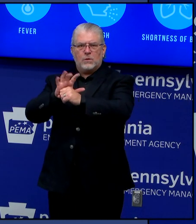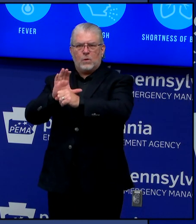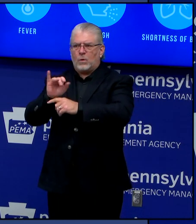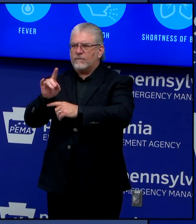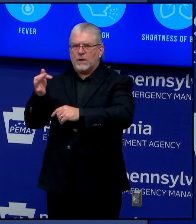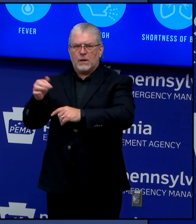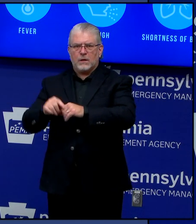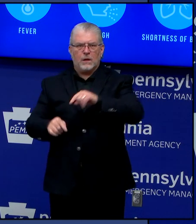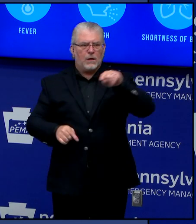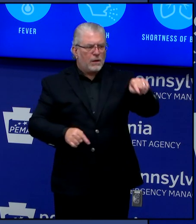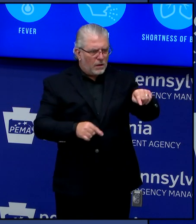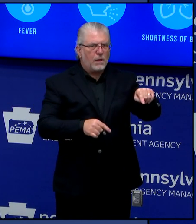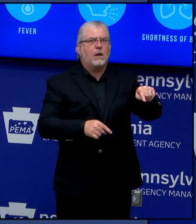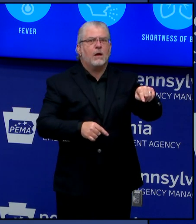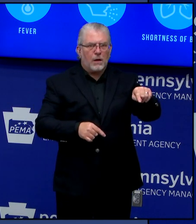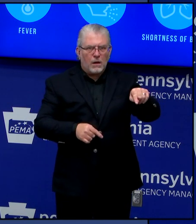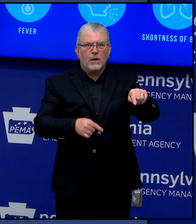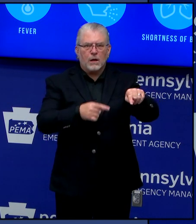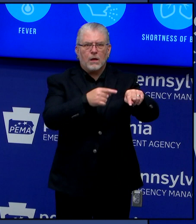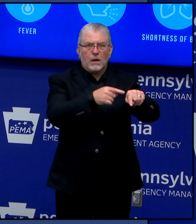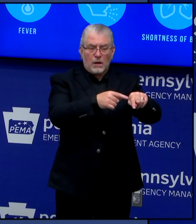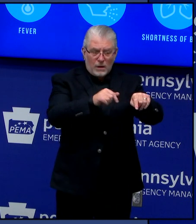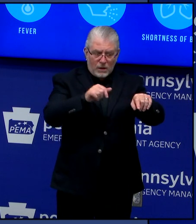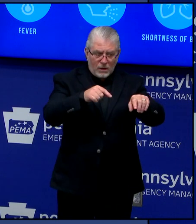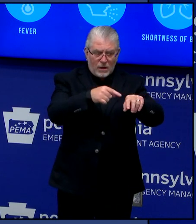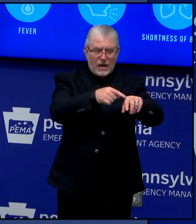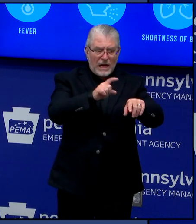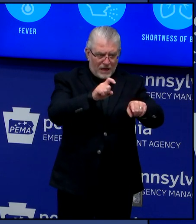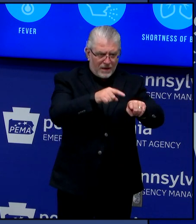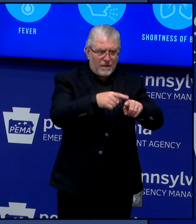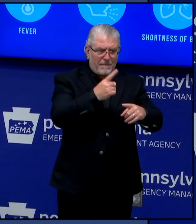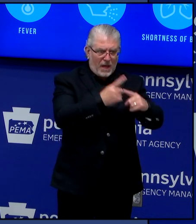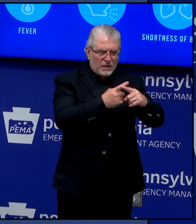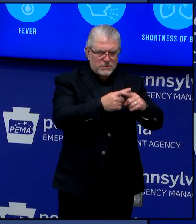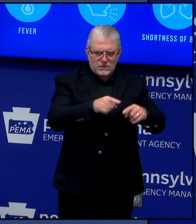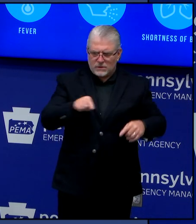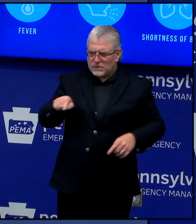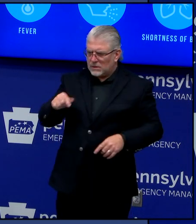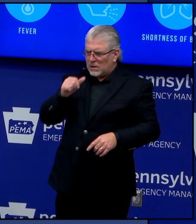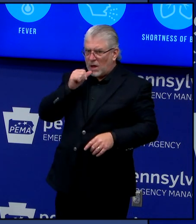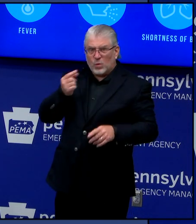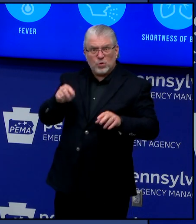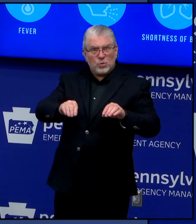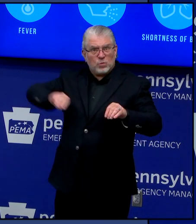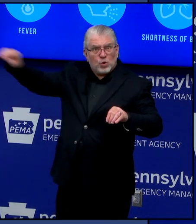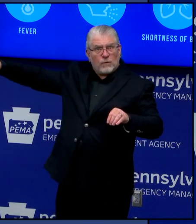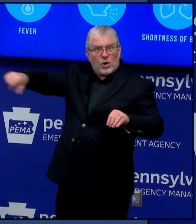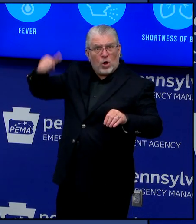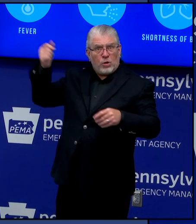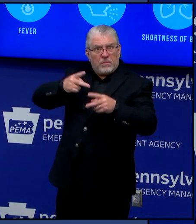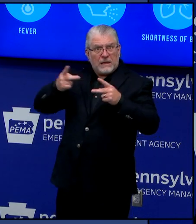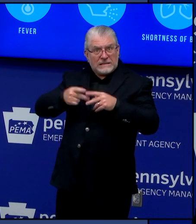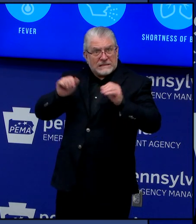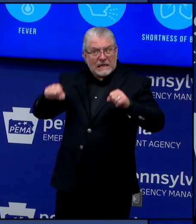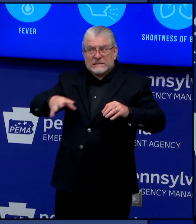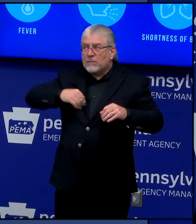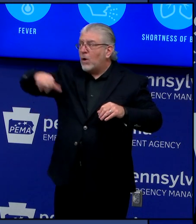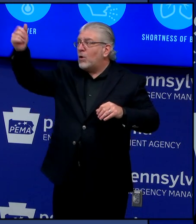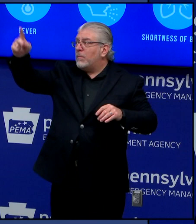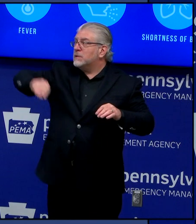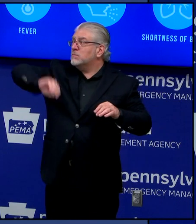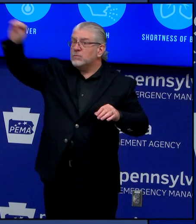the nursing home resident? Well, if a family accepted a nursing home resident, if there were cases